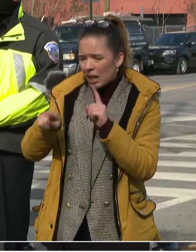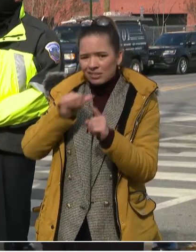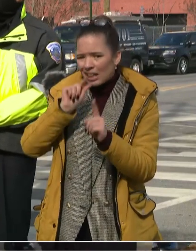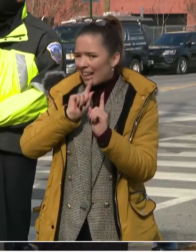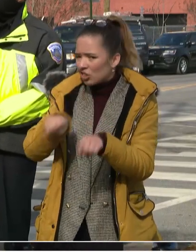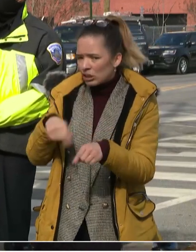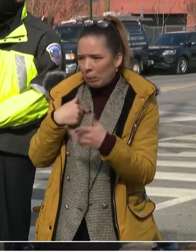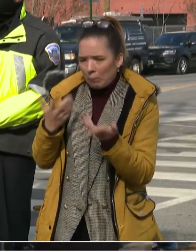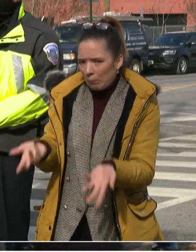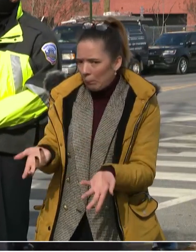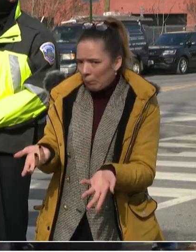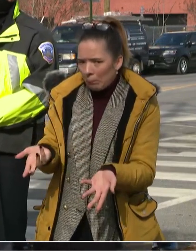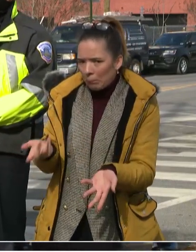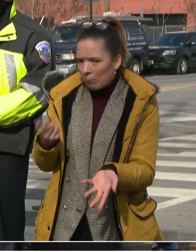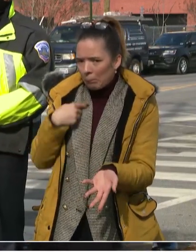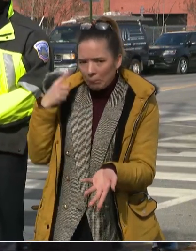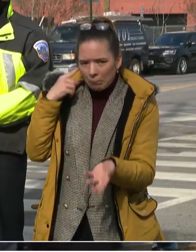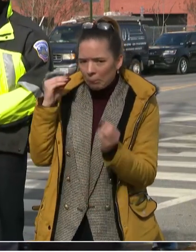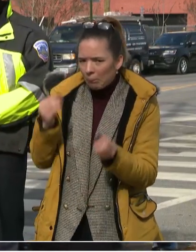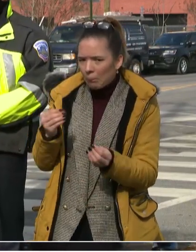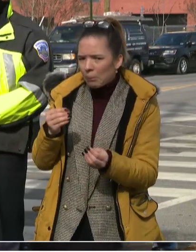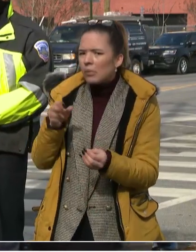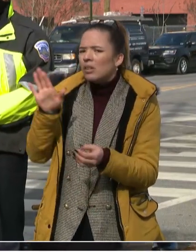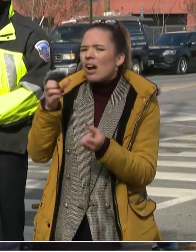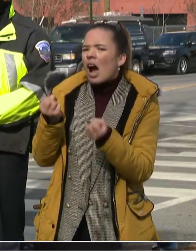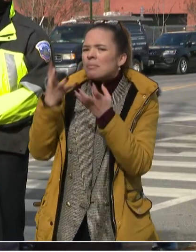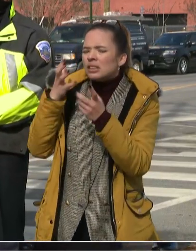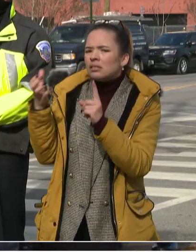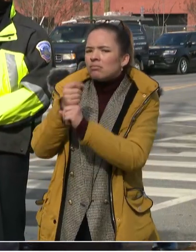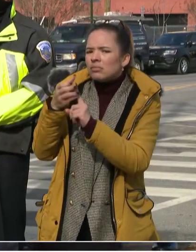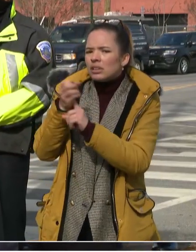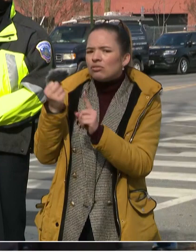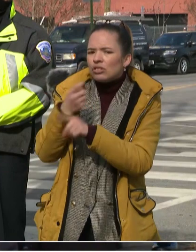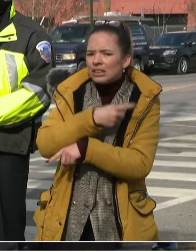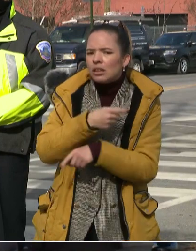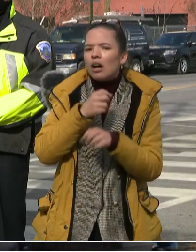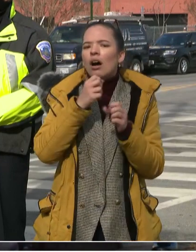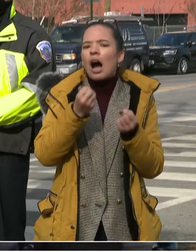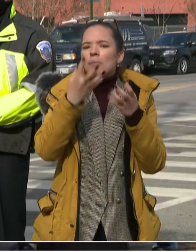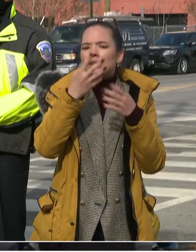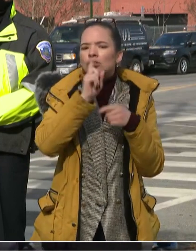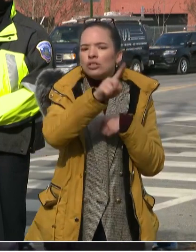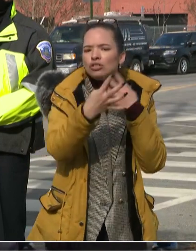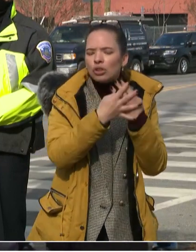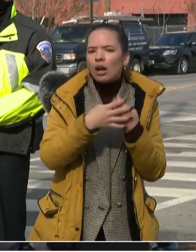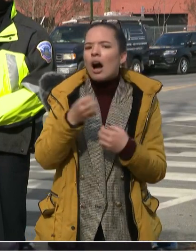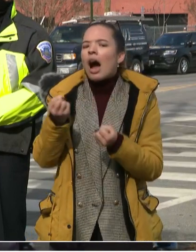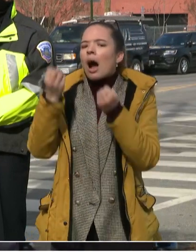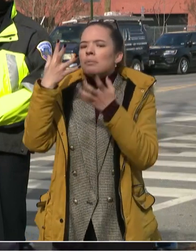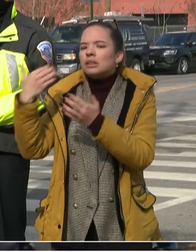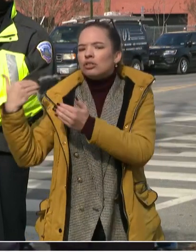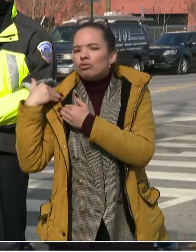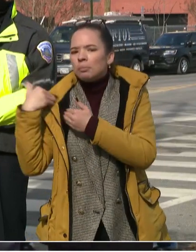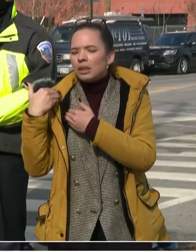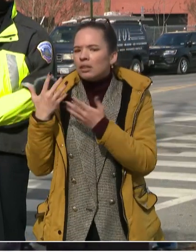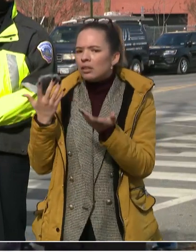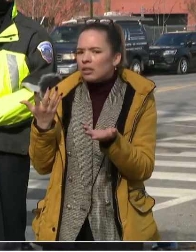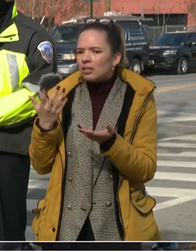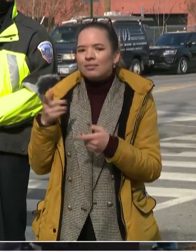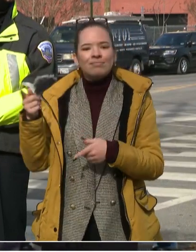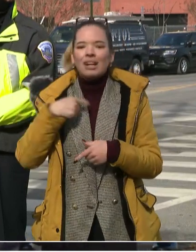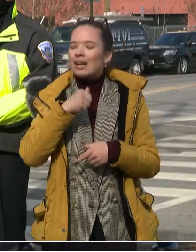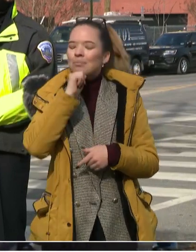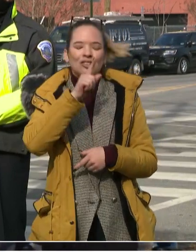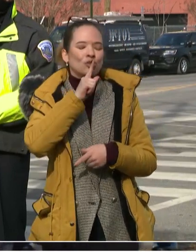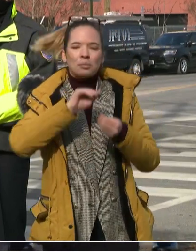data. How many of those arrests ended up in diversion? Do you know how many end up in diversion and how many reoffend? Yeah, I'm not sure the number that actually ended